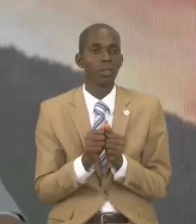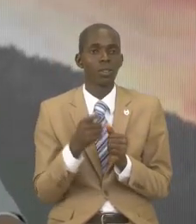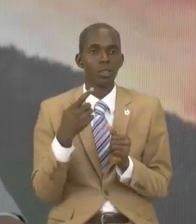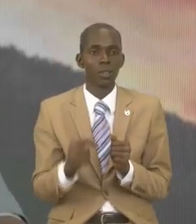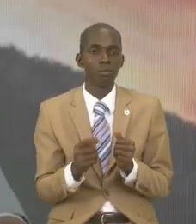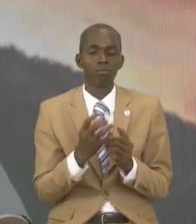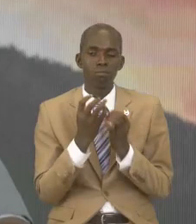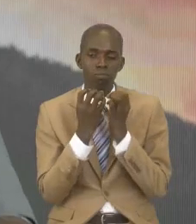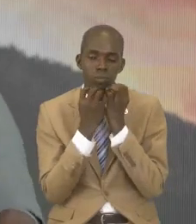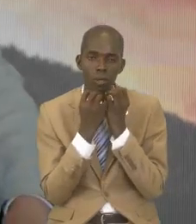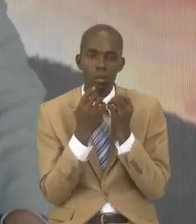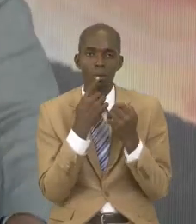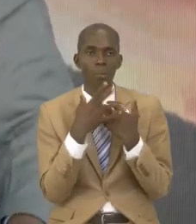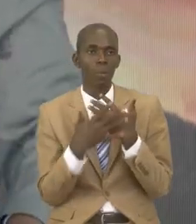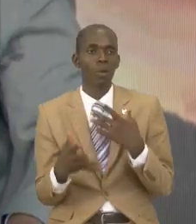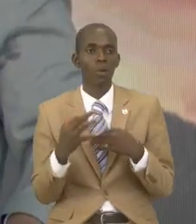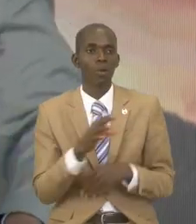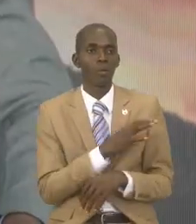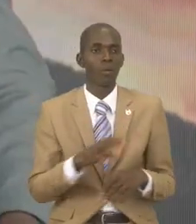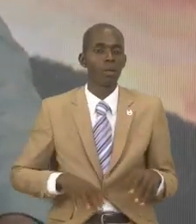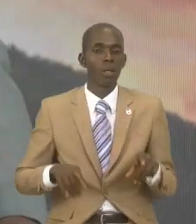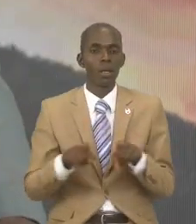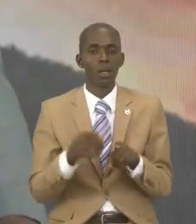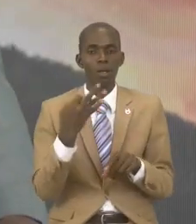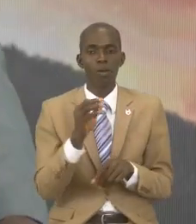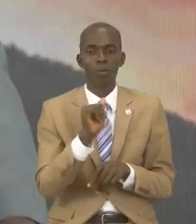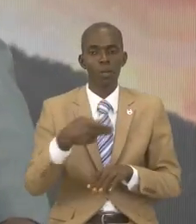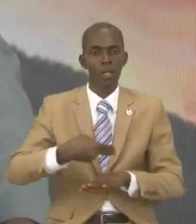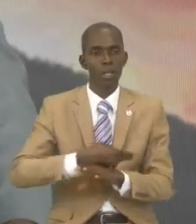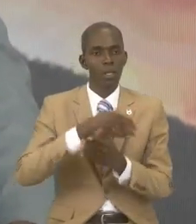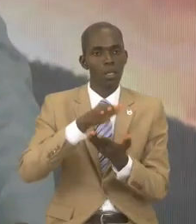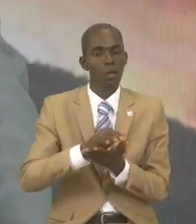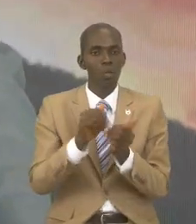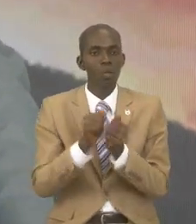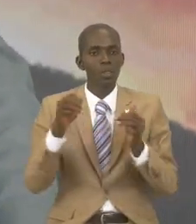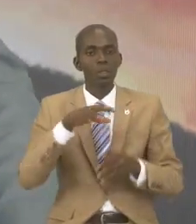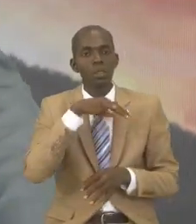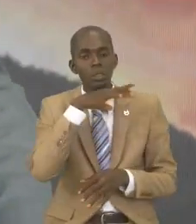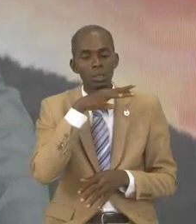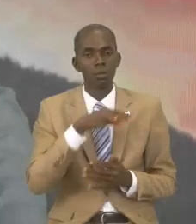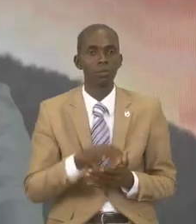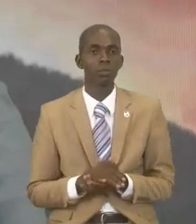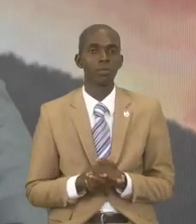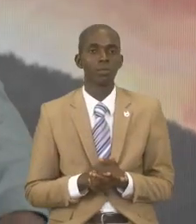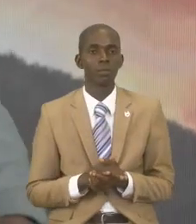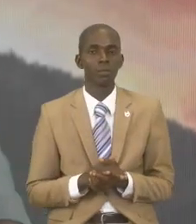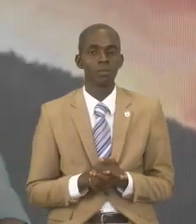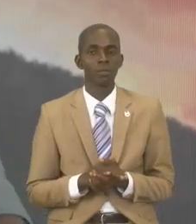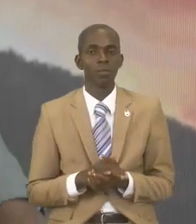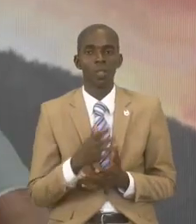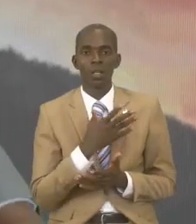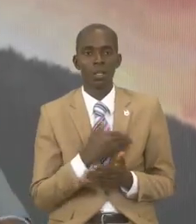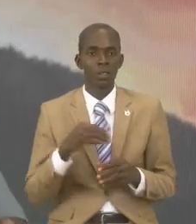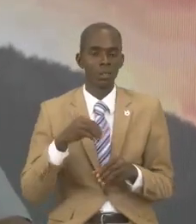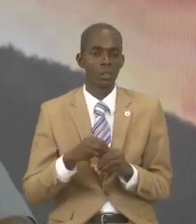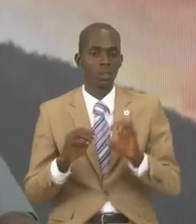Christ as of a lamb, without blemish and without spot. And then in